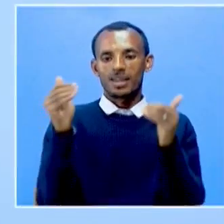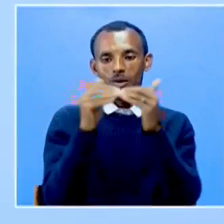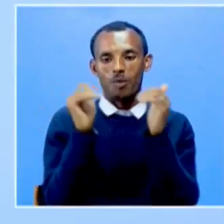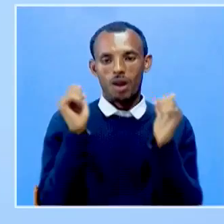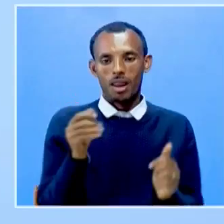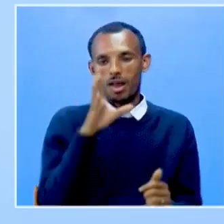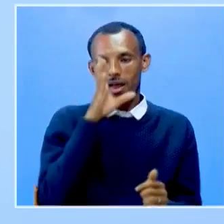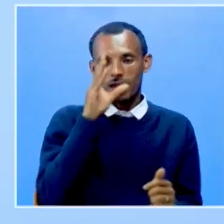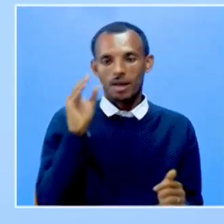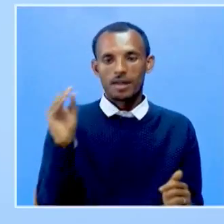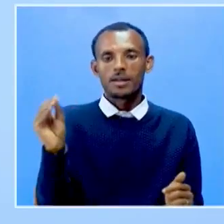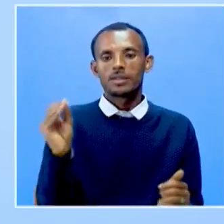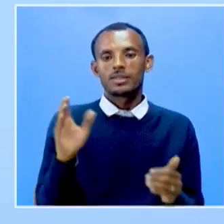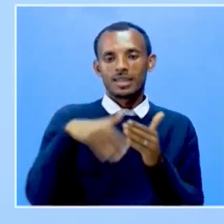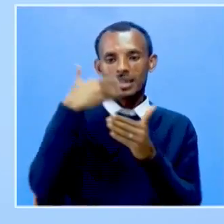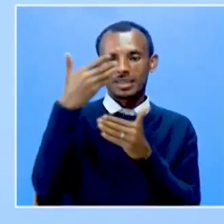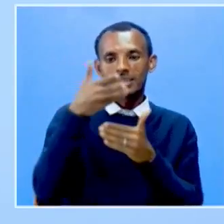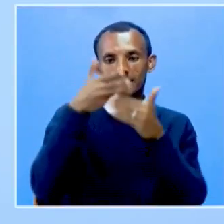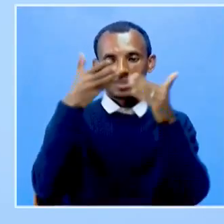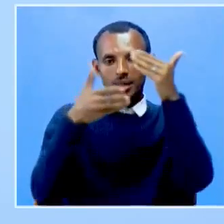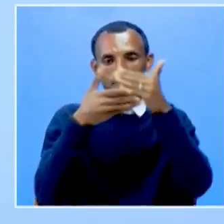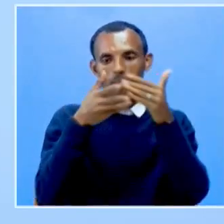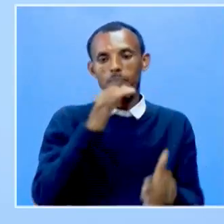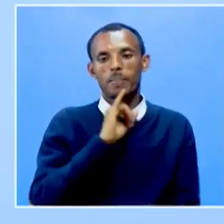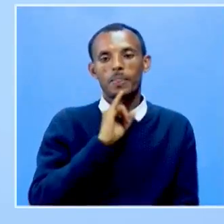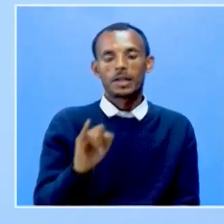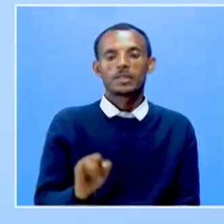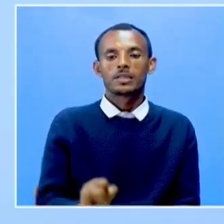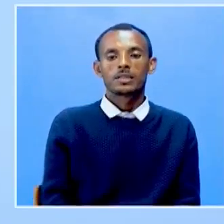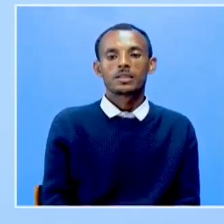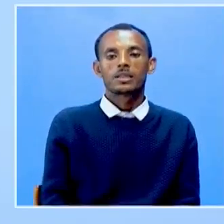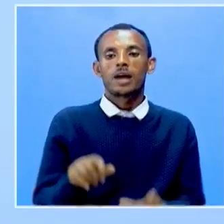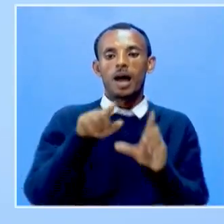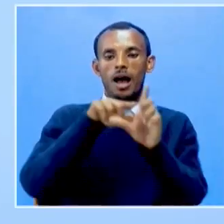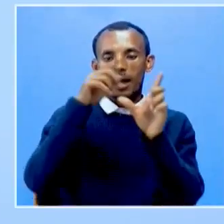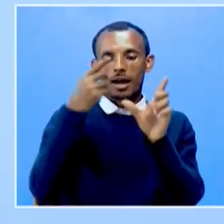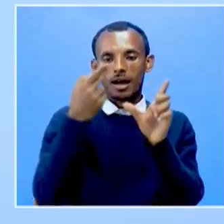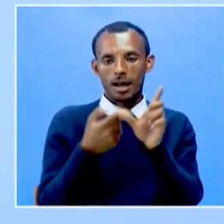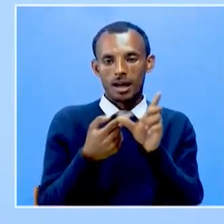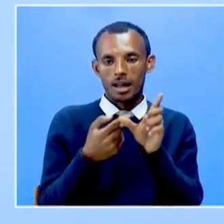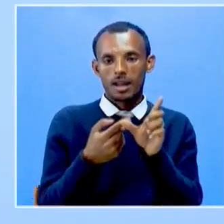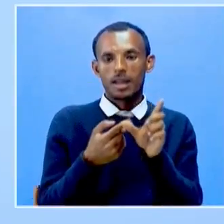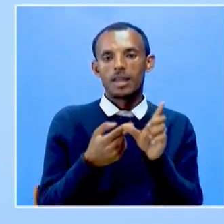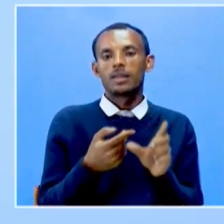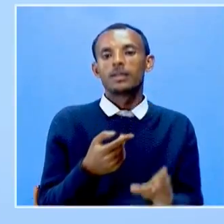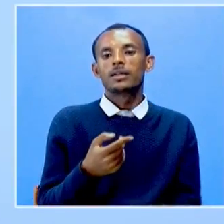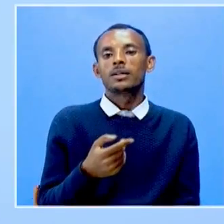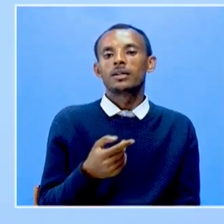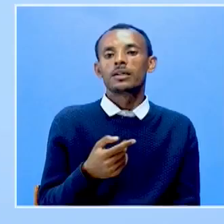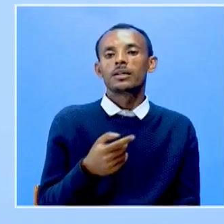test, the next step is just angle, you can see angle